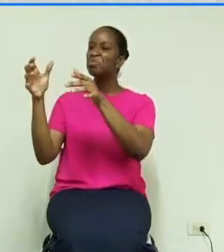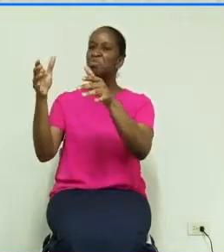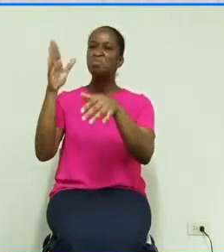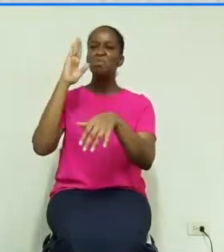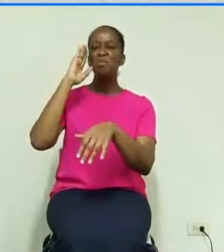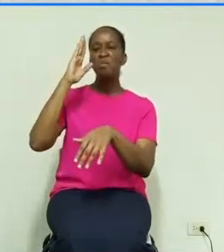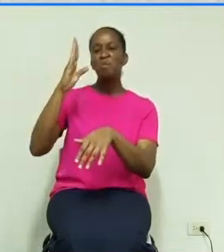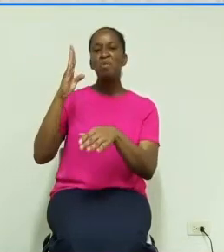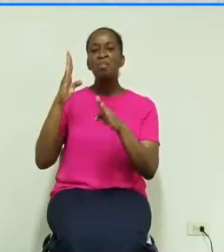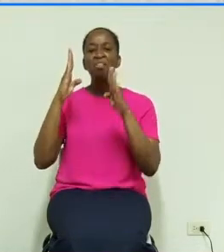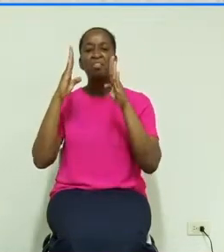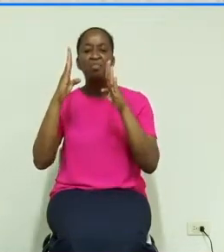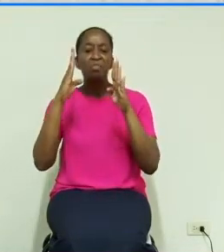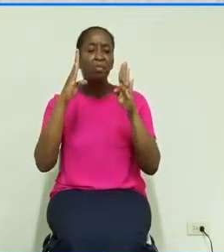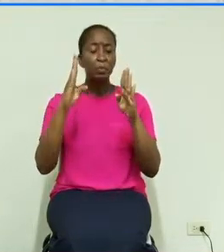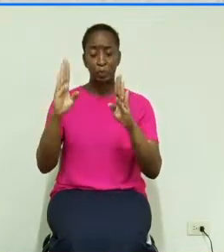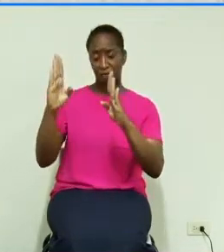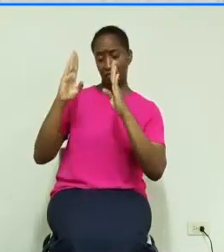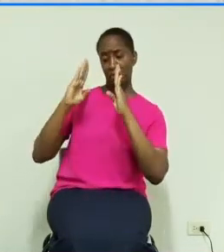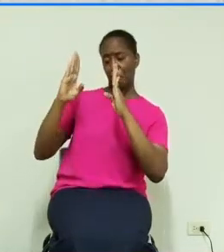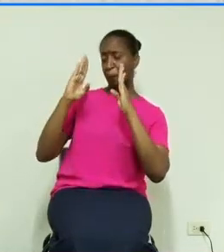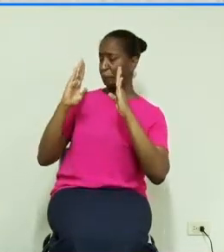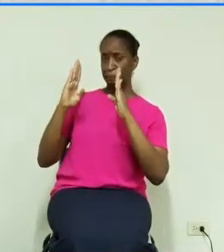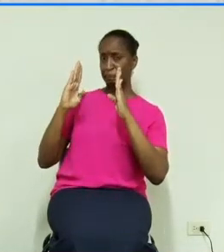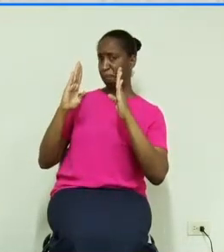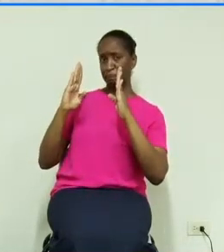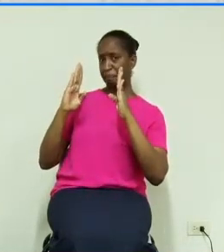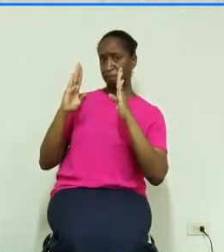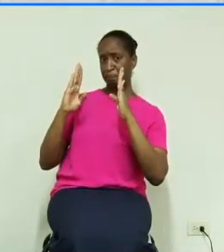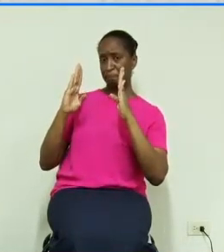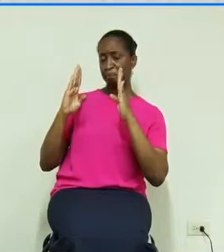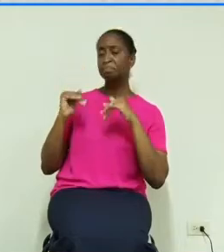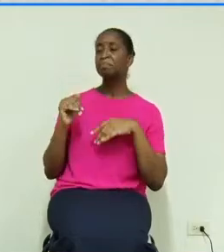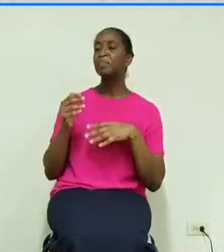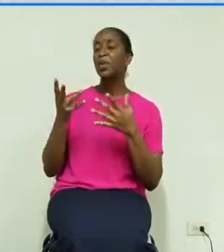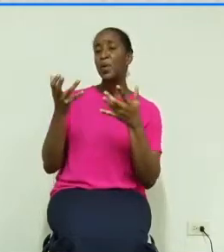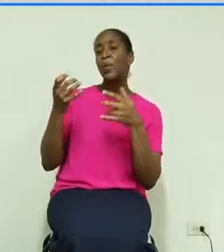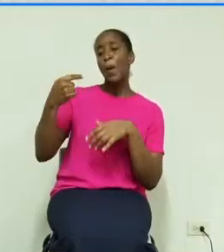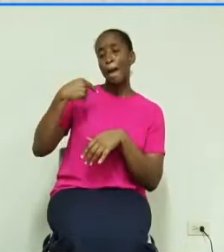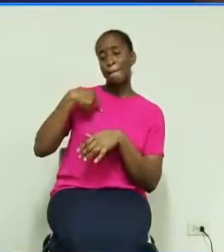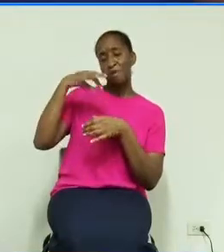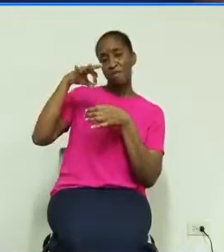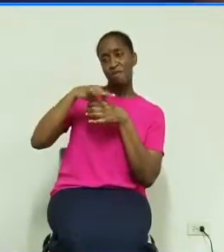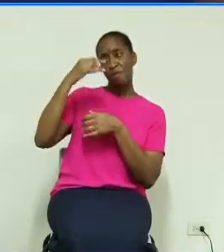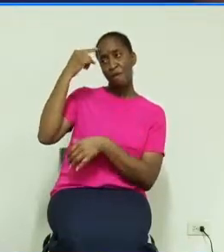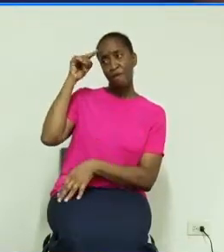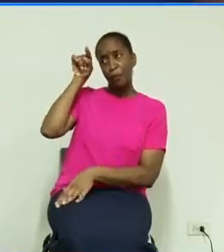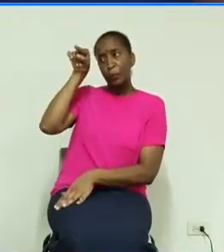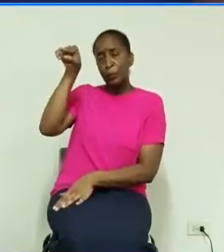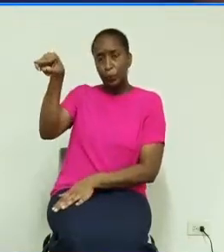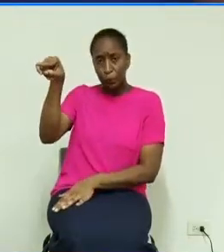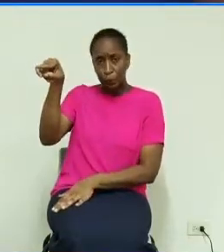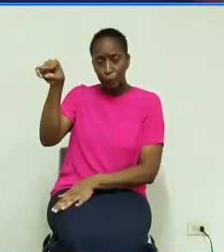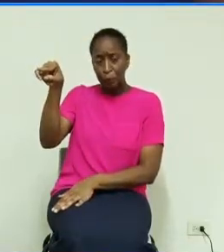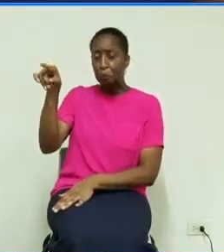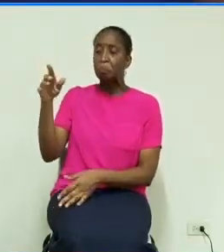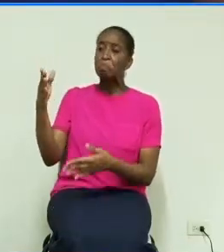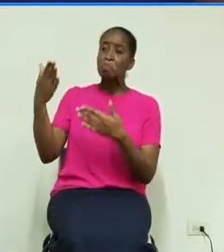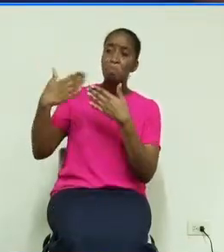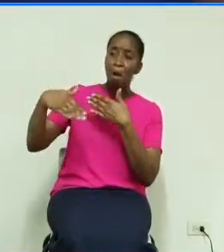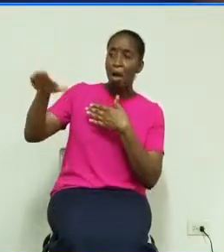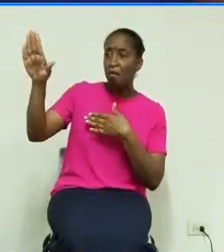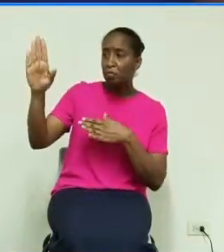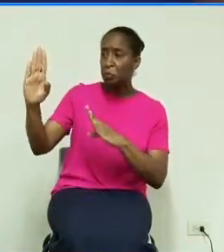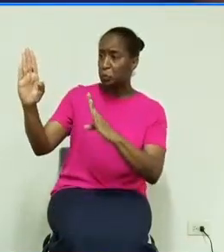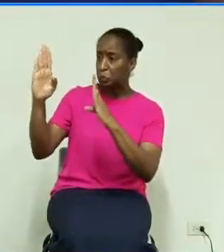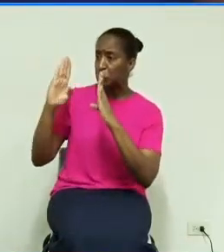get my ex, you don't want to hear from me. But Carrie Ann, or the other woman, or the person who looks like